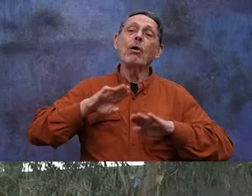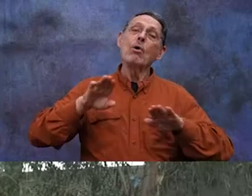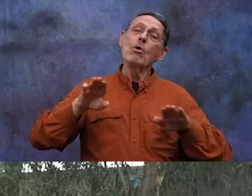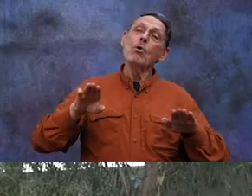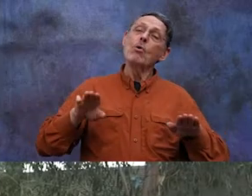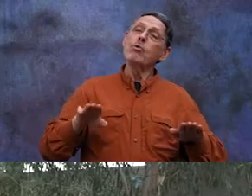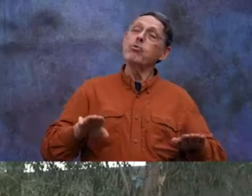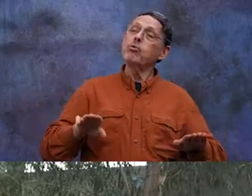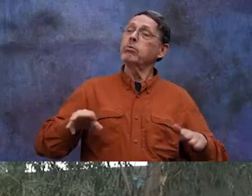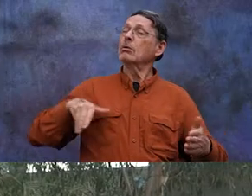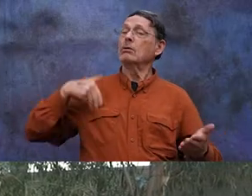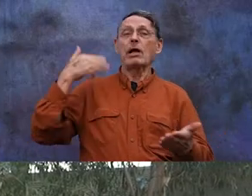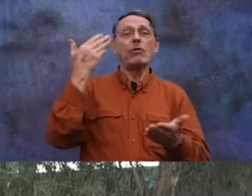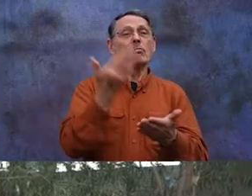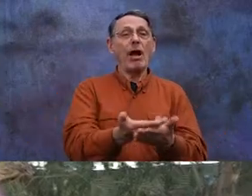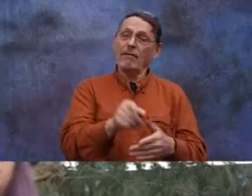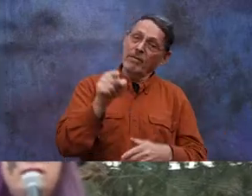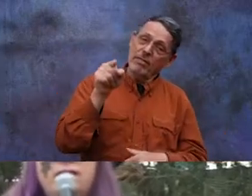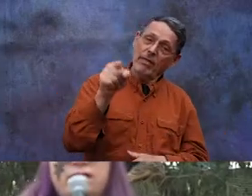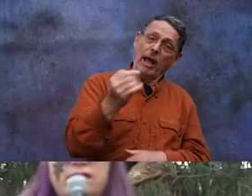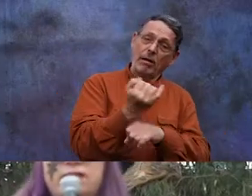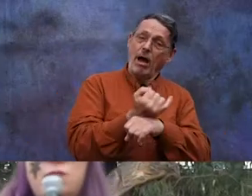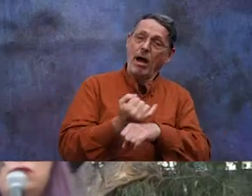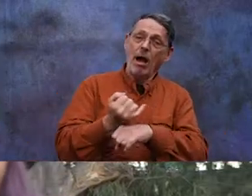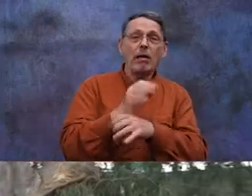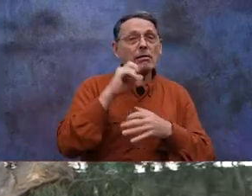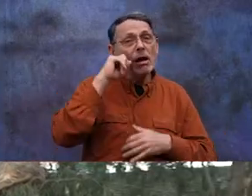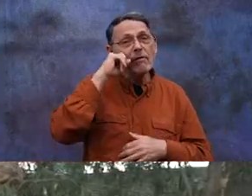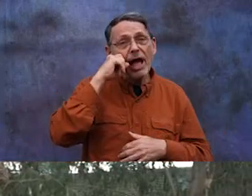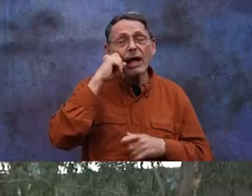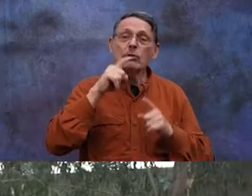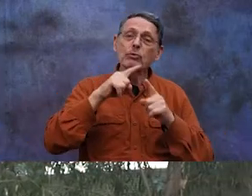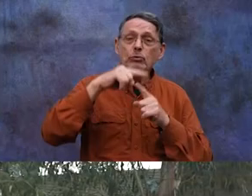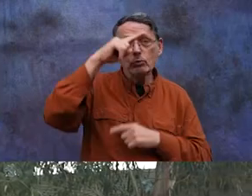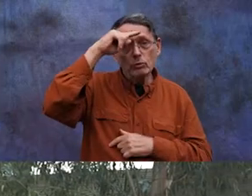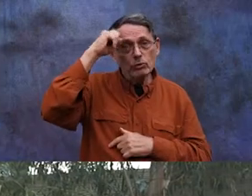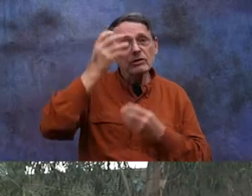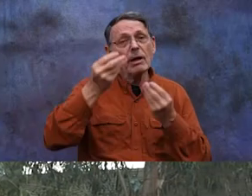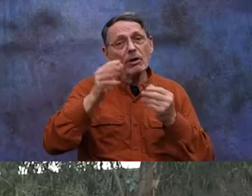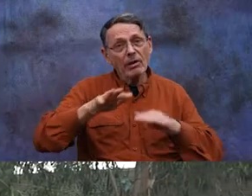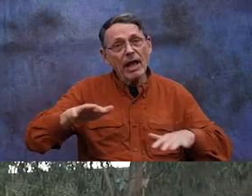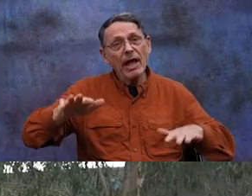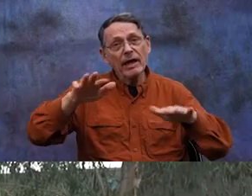here to the Isle of Apples, to Summerland.